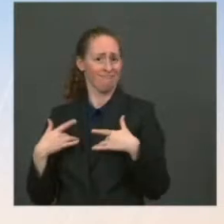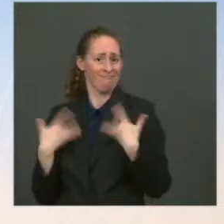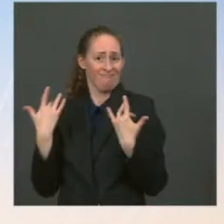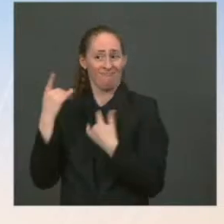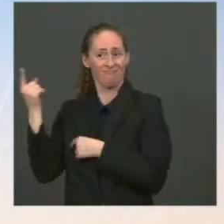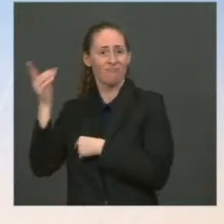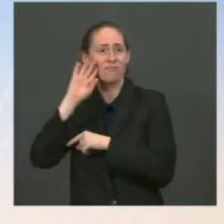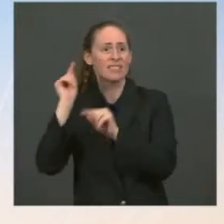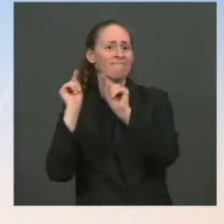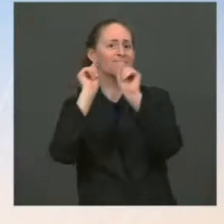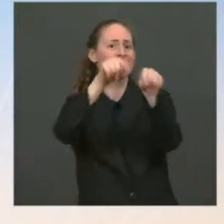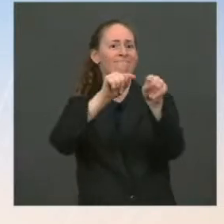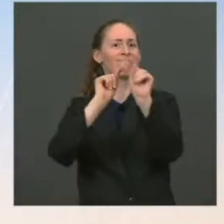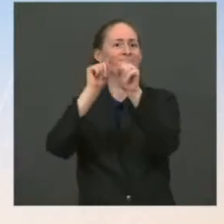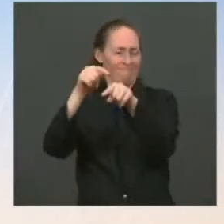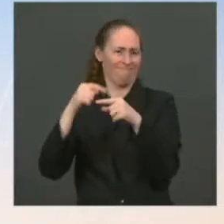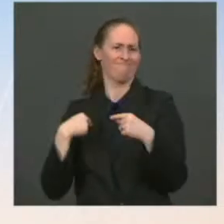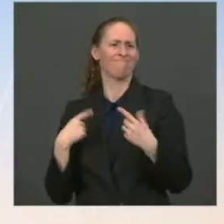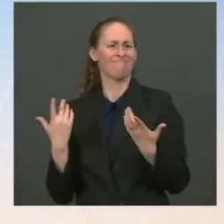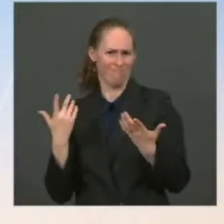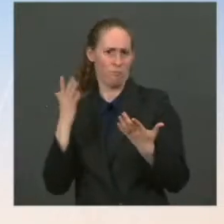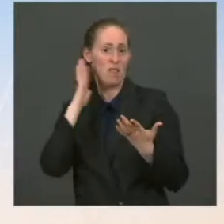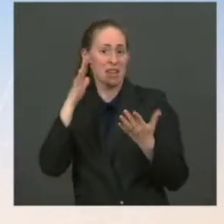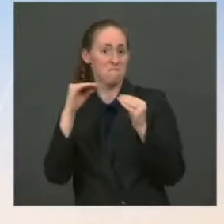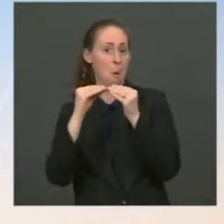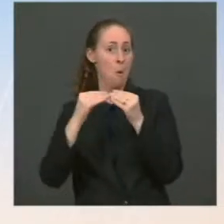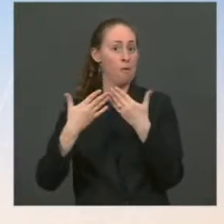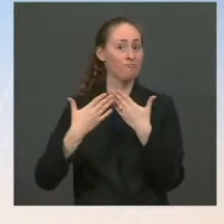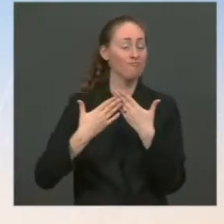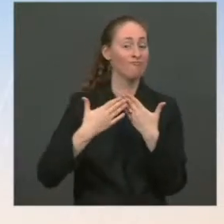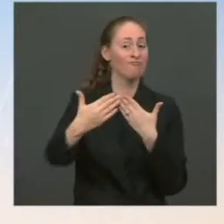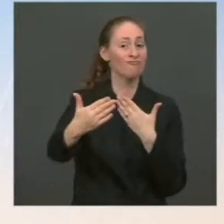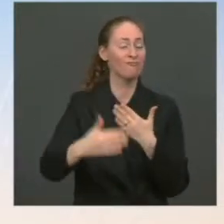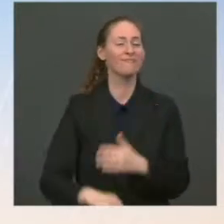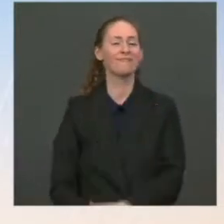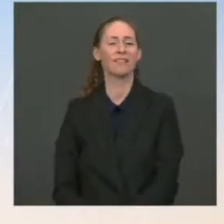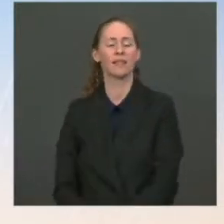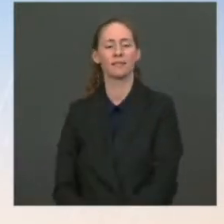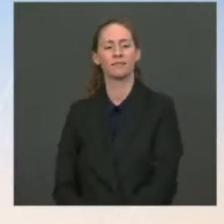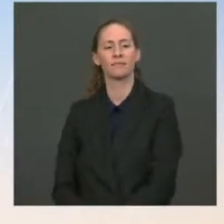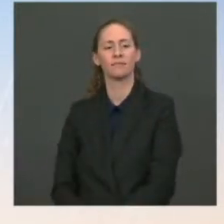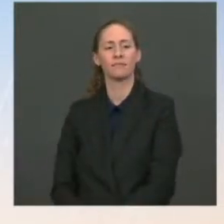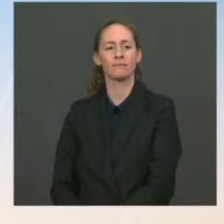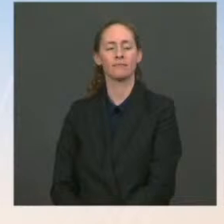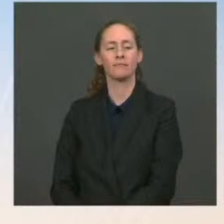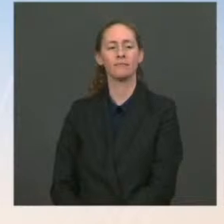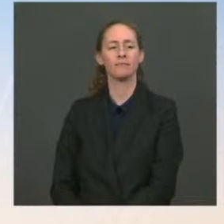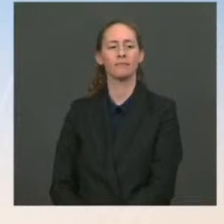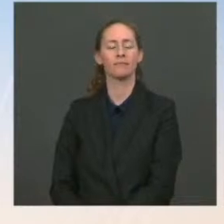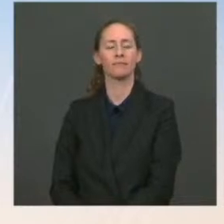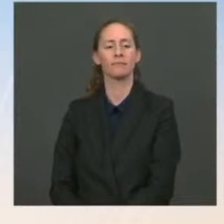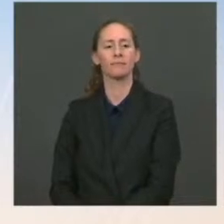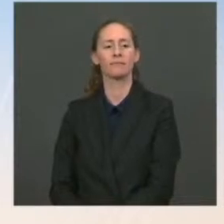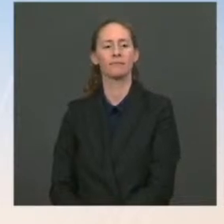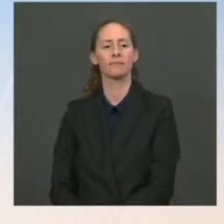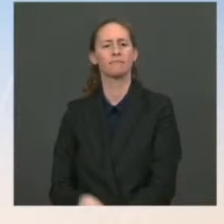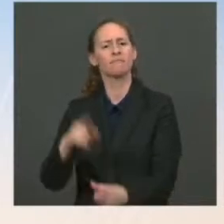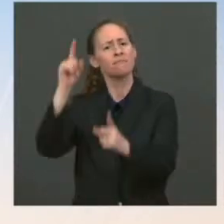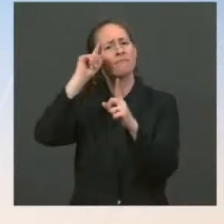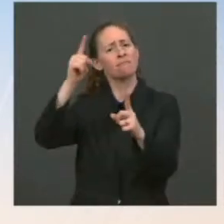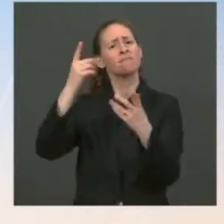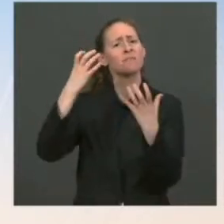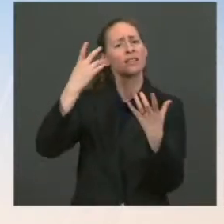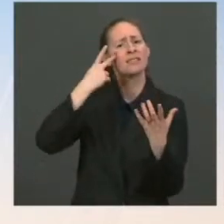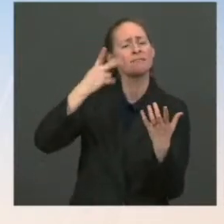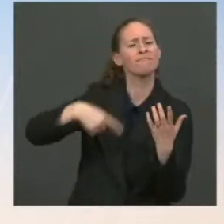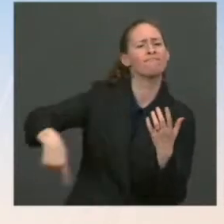more, and we're going to continue to try and make sure that parents feel comfortable and